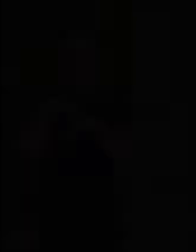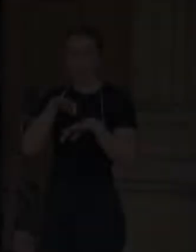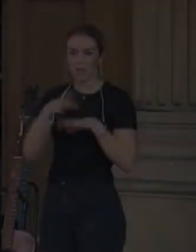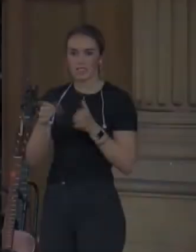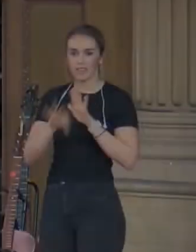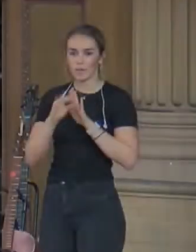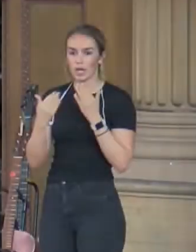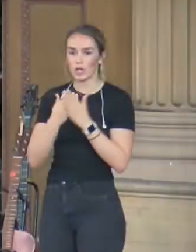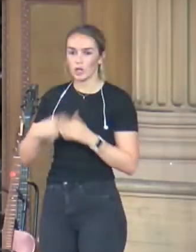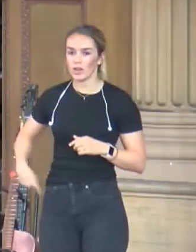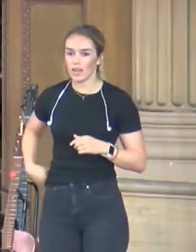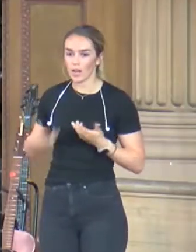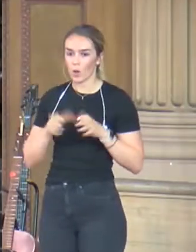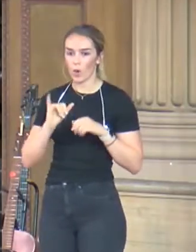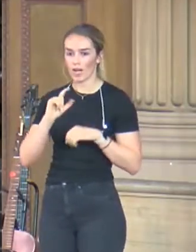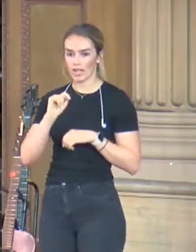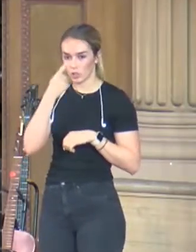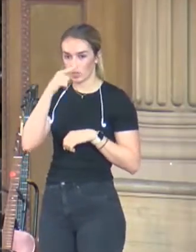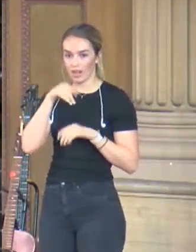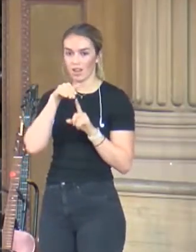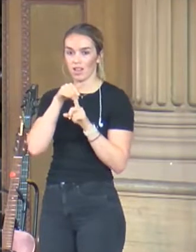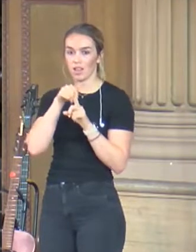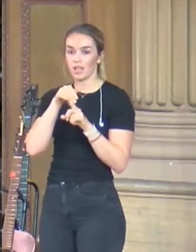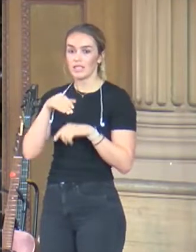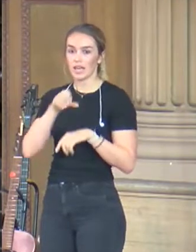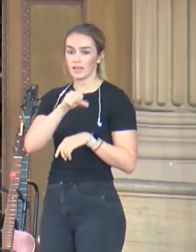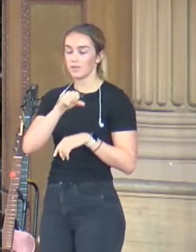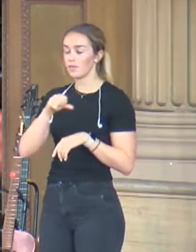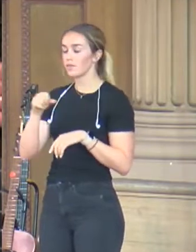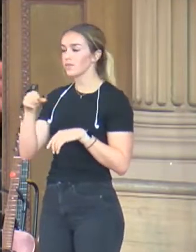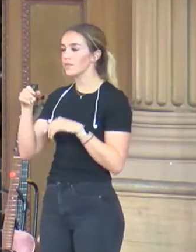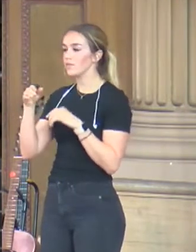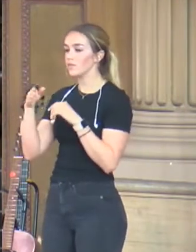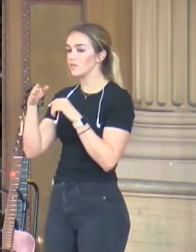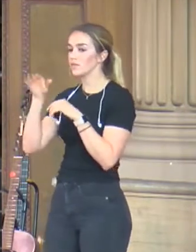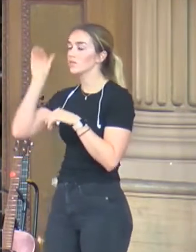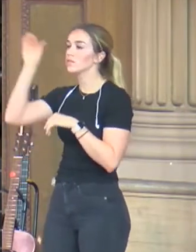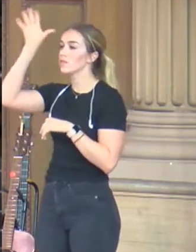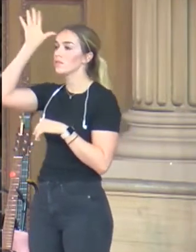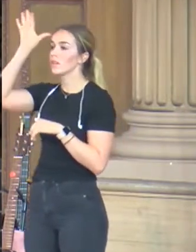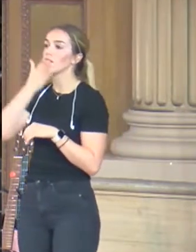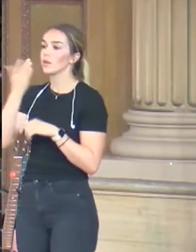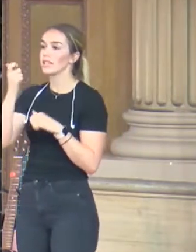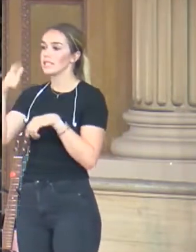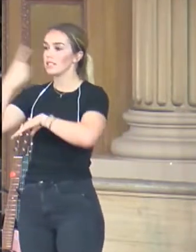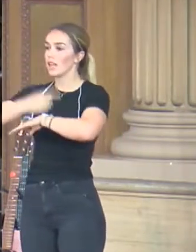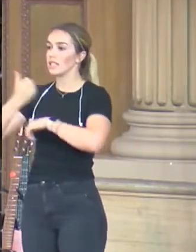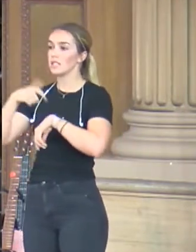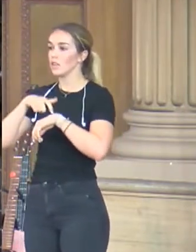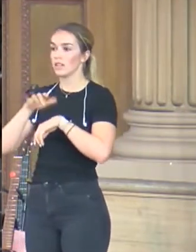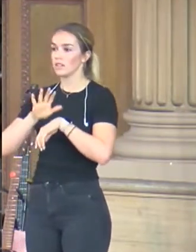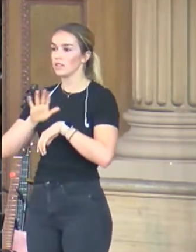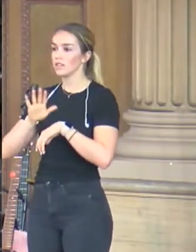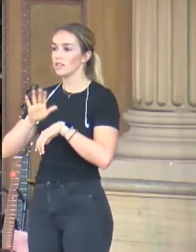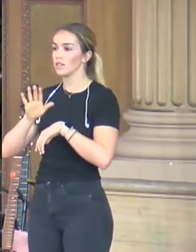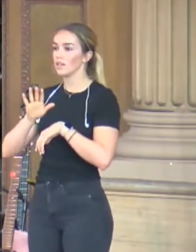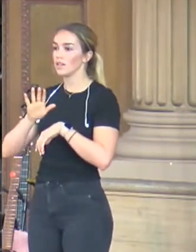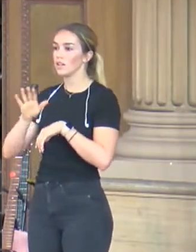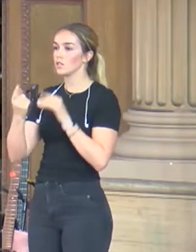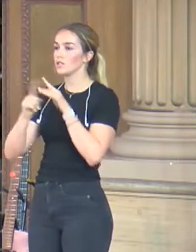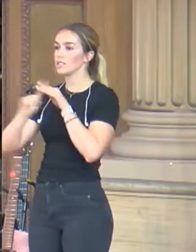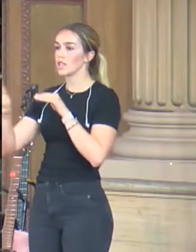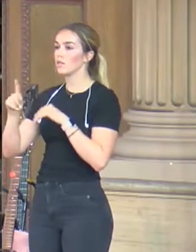We'll open up Psalm 88 here. Father, we thank you for this day and this time to gather, not as an escape